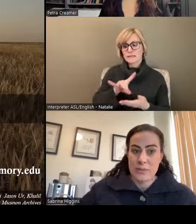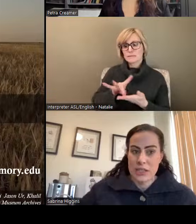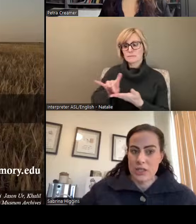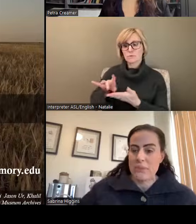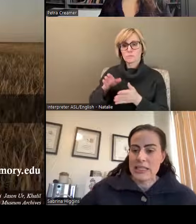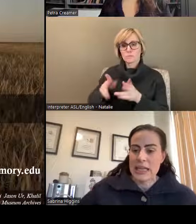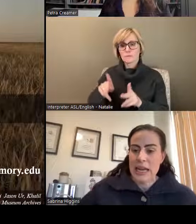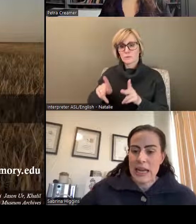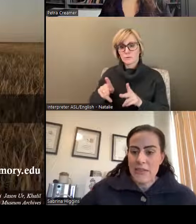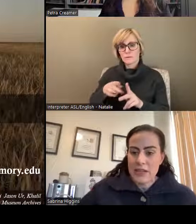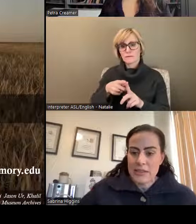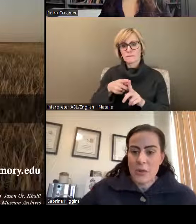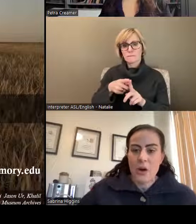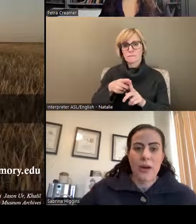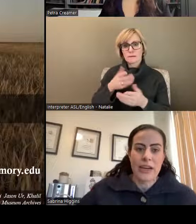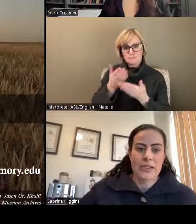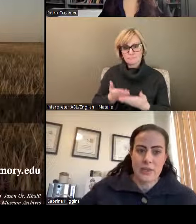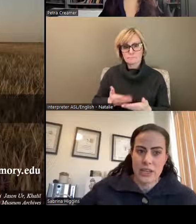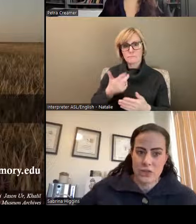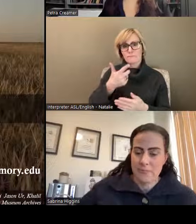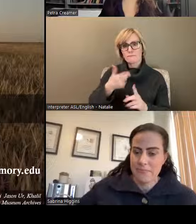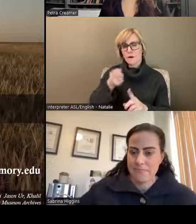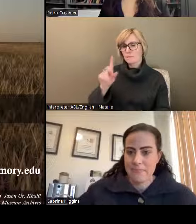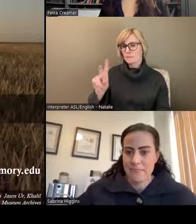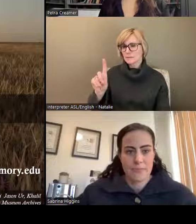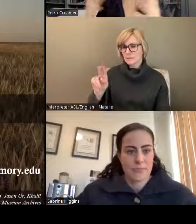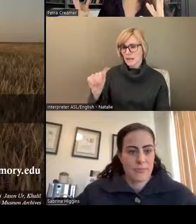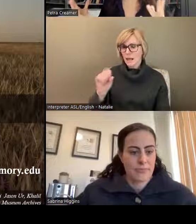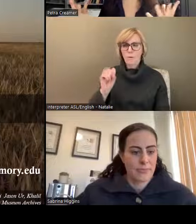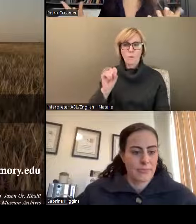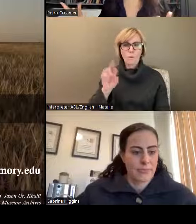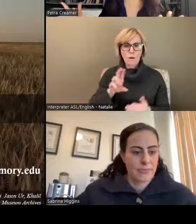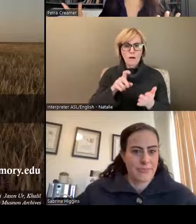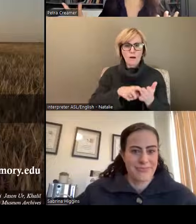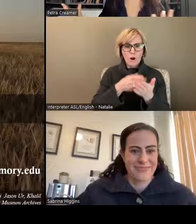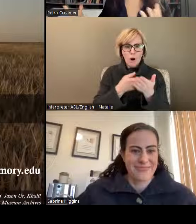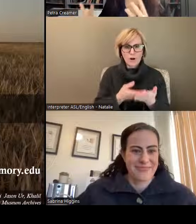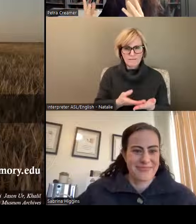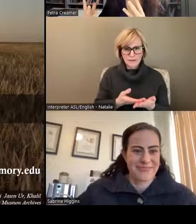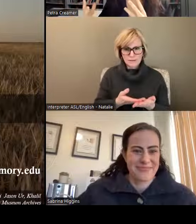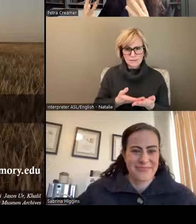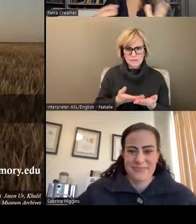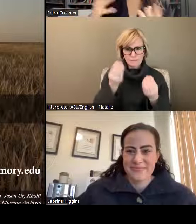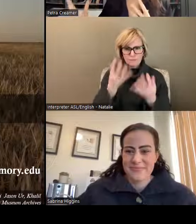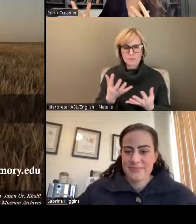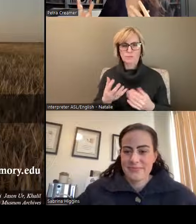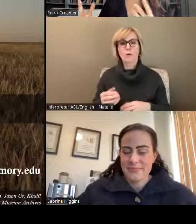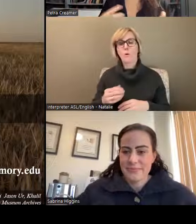deportations substantiated by DNA evidence or artifact identification? Those are both awesome questions.